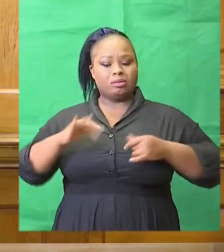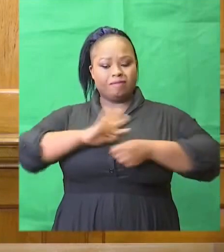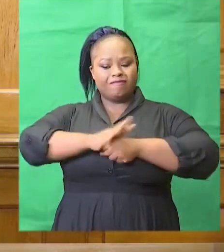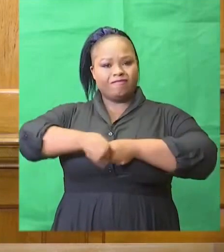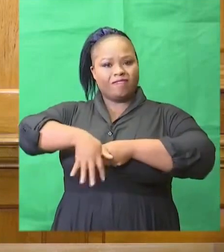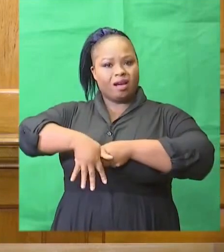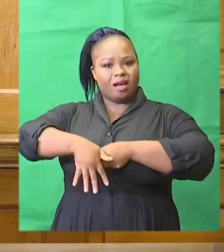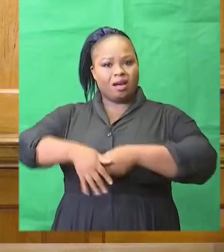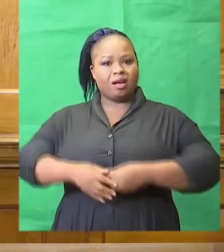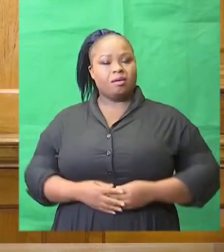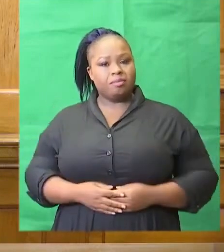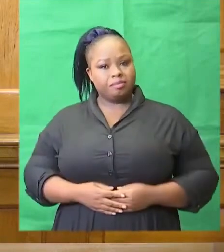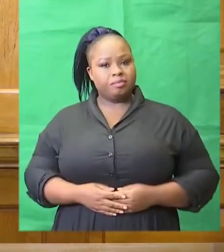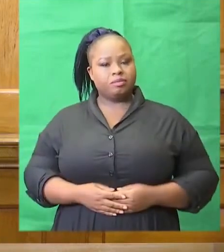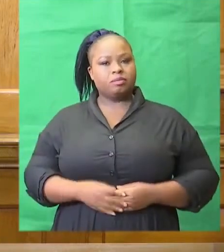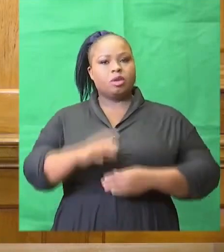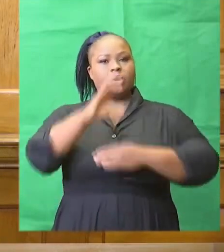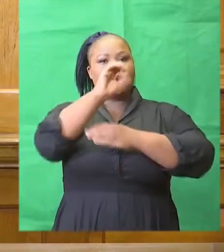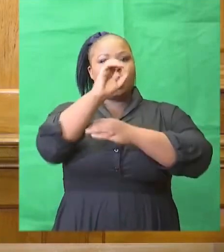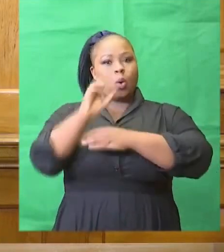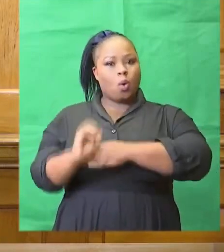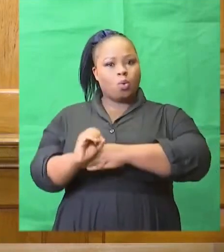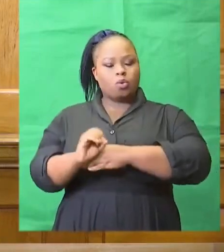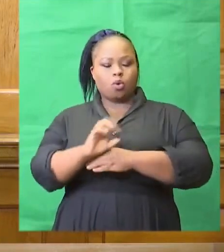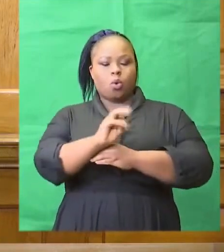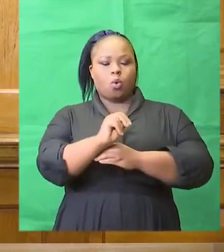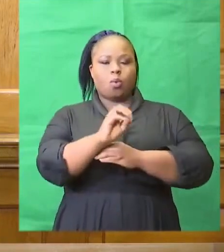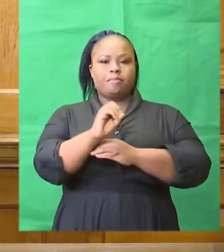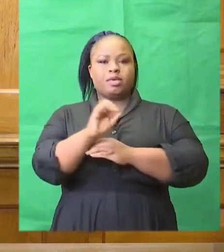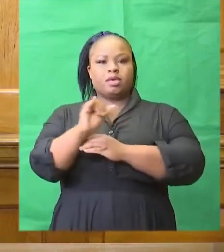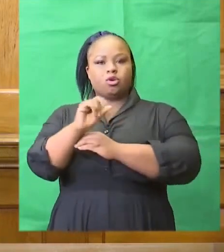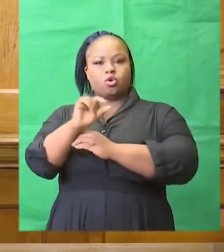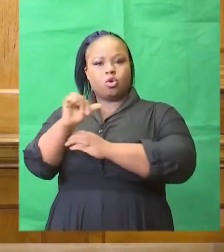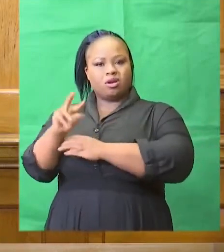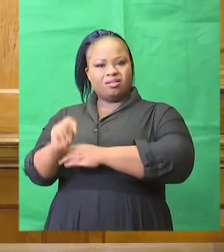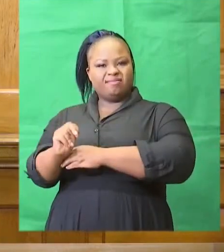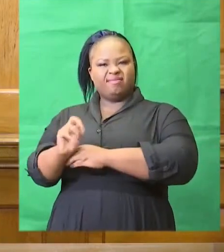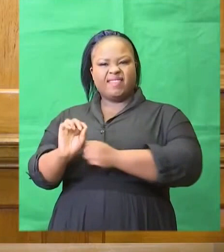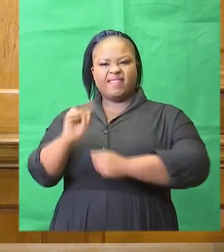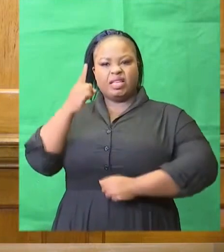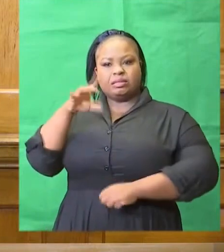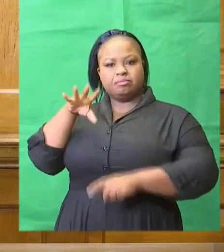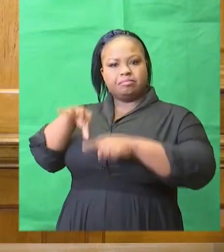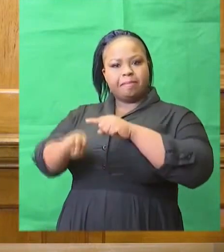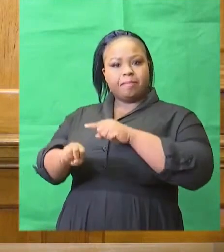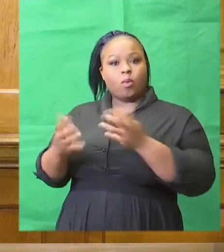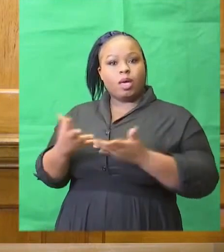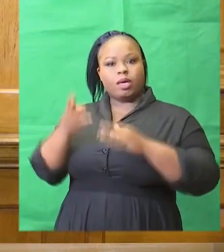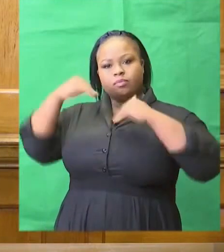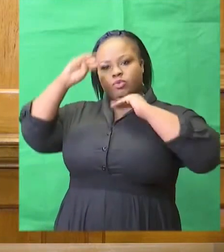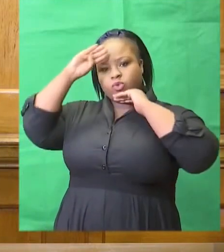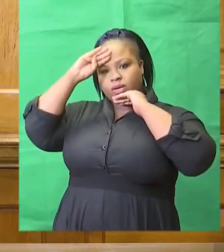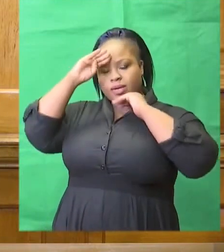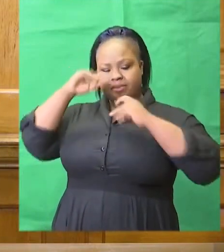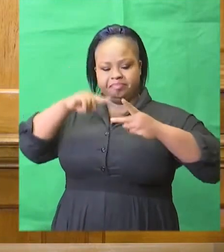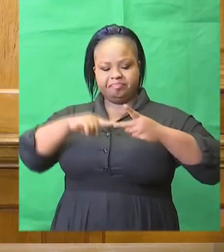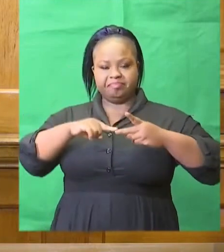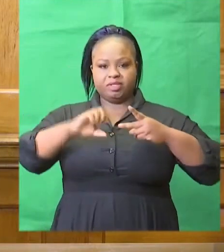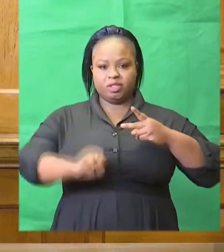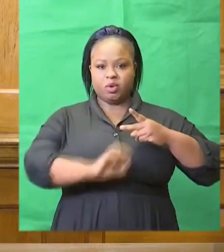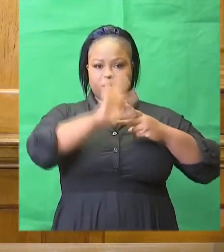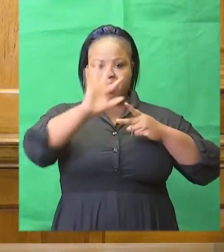The Omicron variant was first described in Botswana and subsequently in South